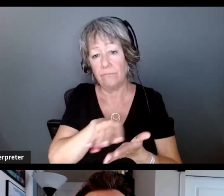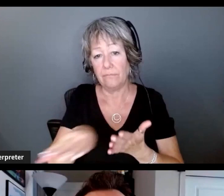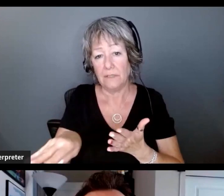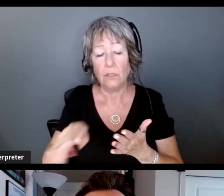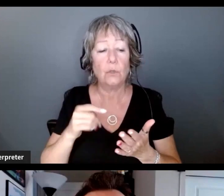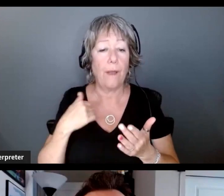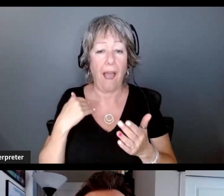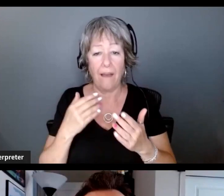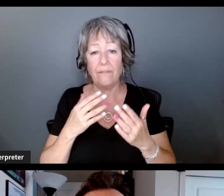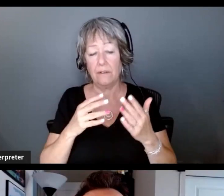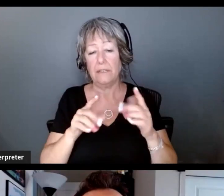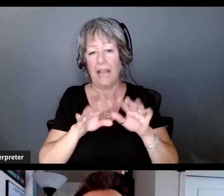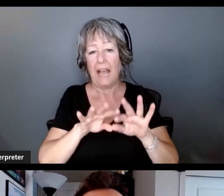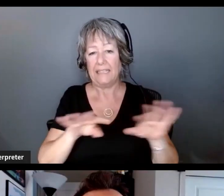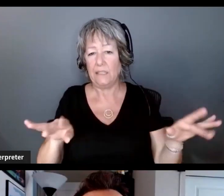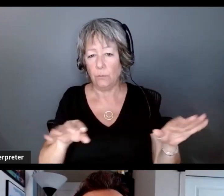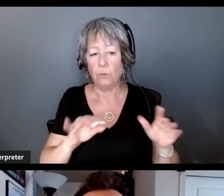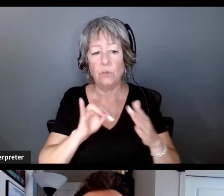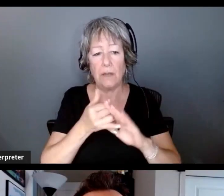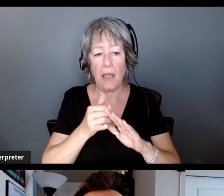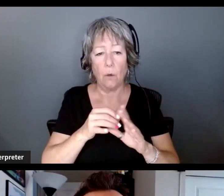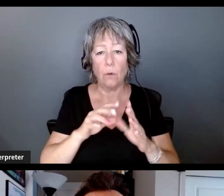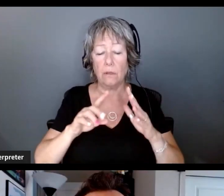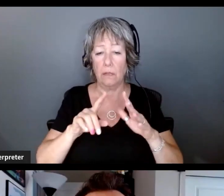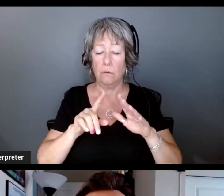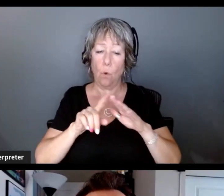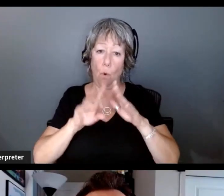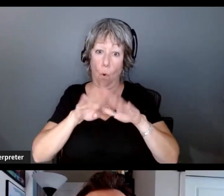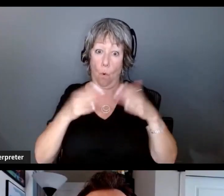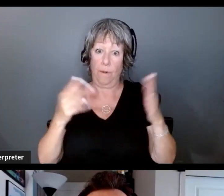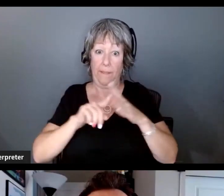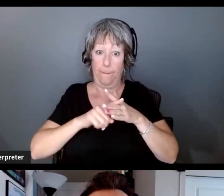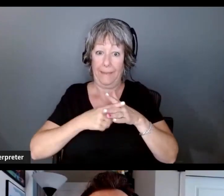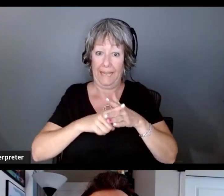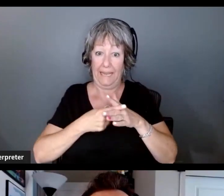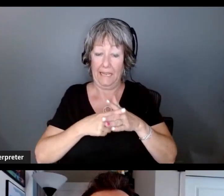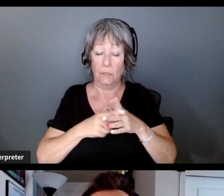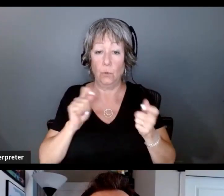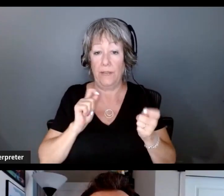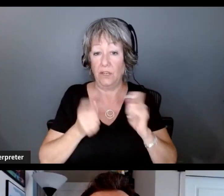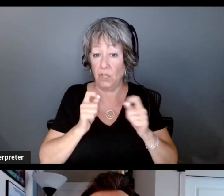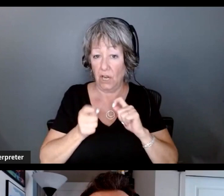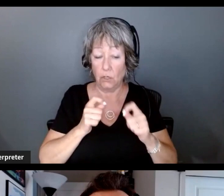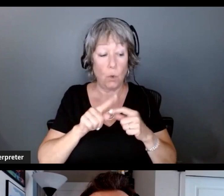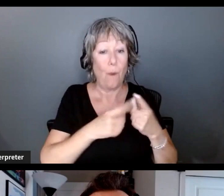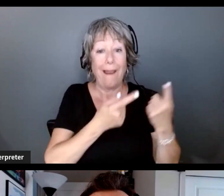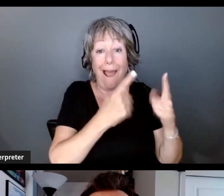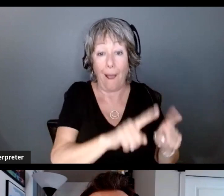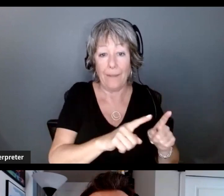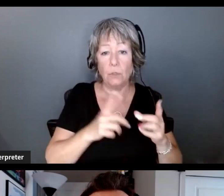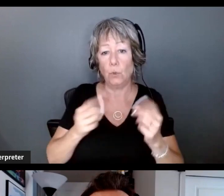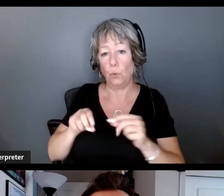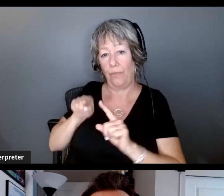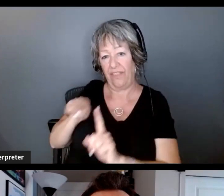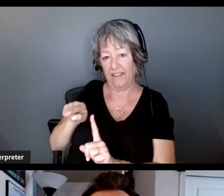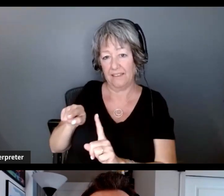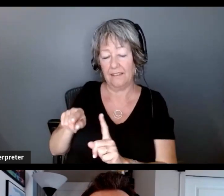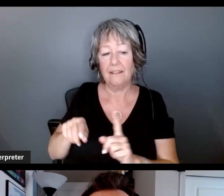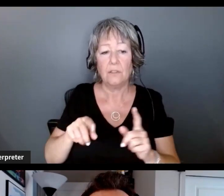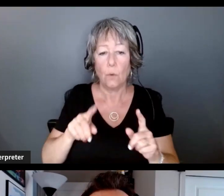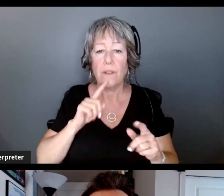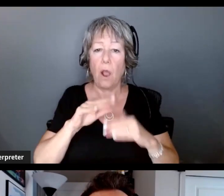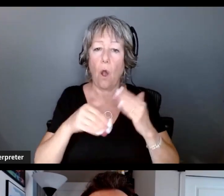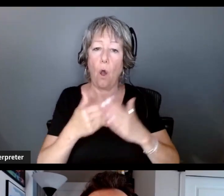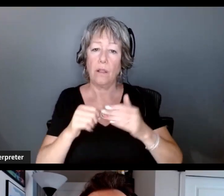distribution that is allocated in the beginning, which can be changed when such an event happens. So all the building blocks or the foundation required to